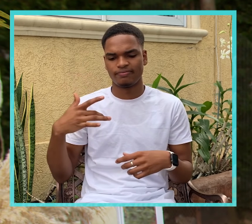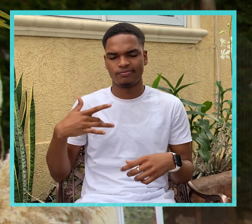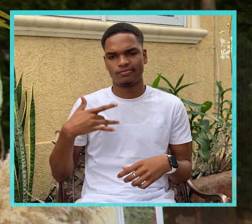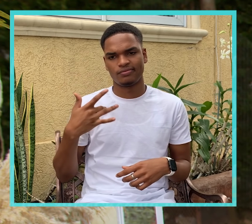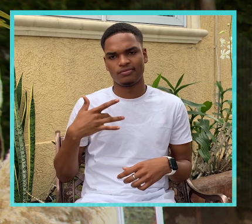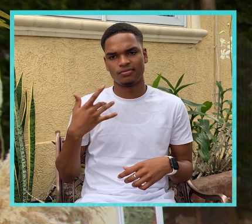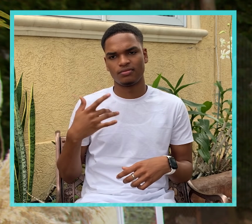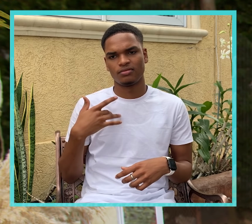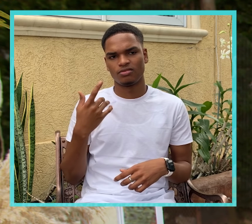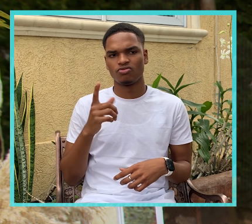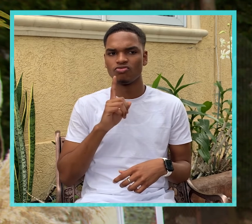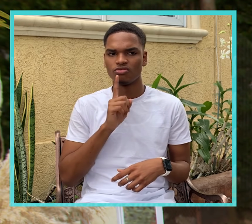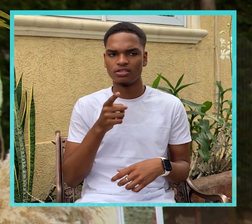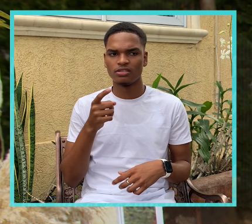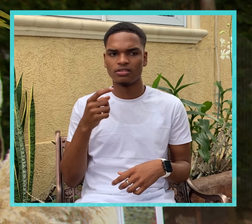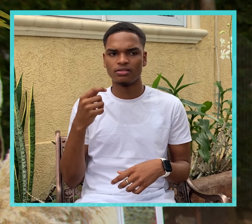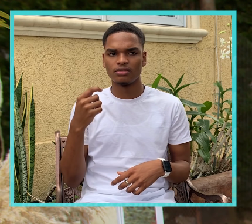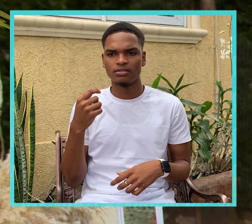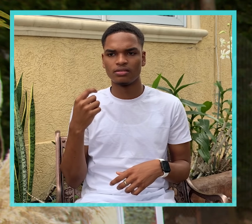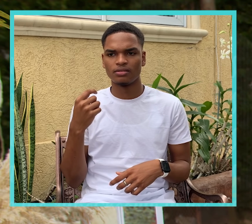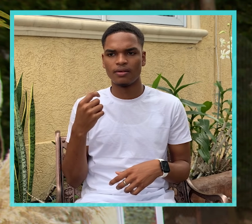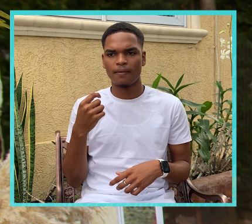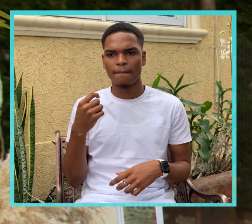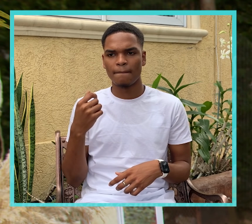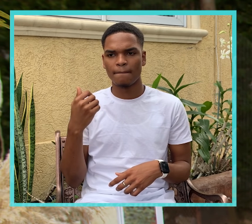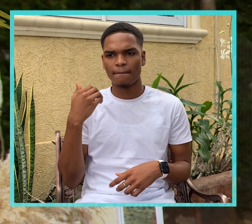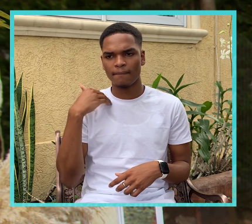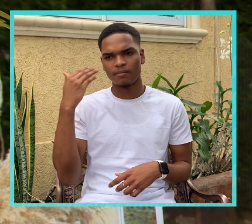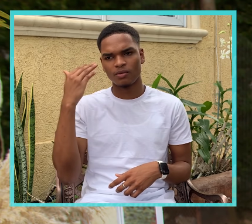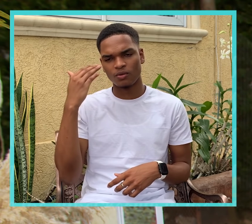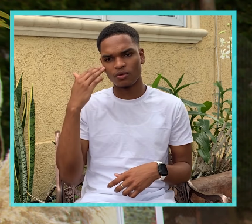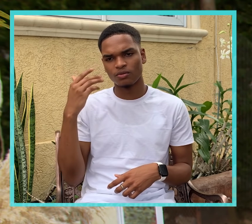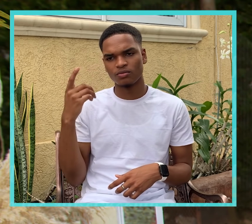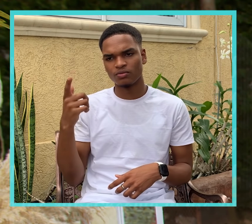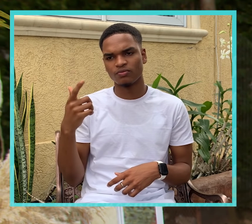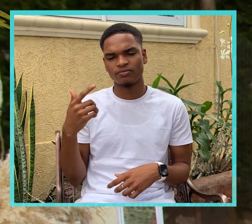I know that was huge for you. Walk me through it.